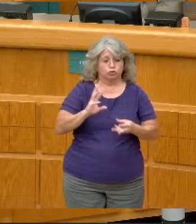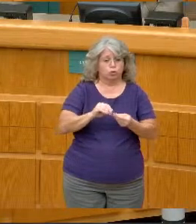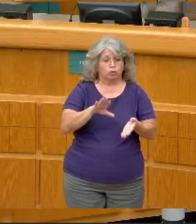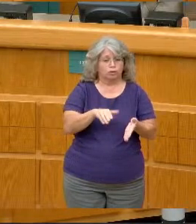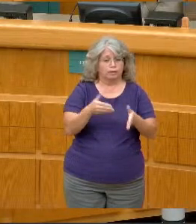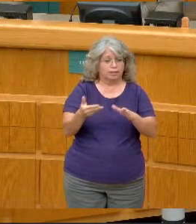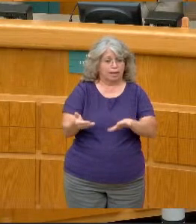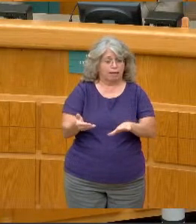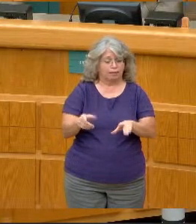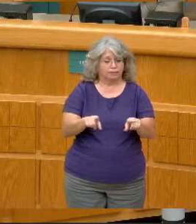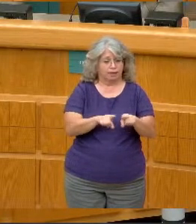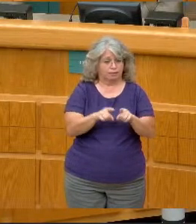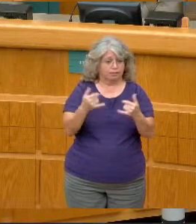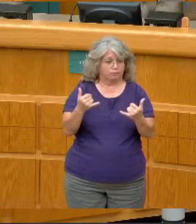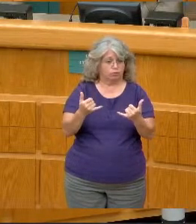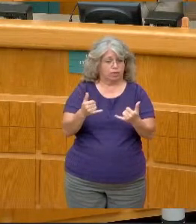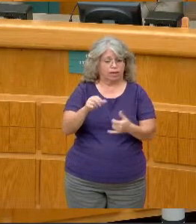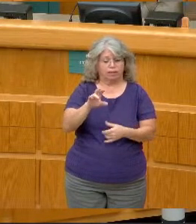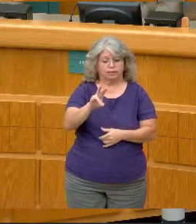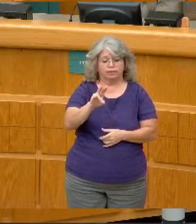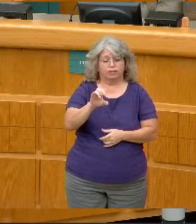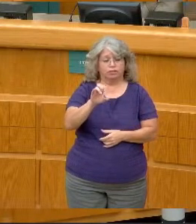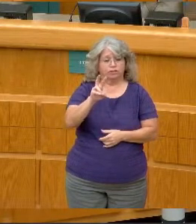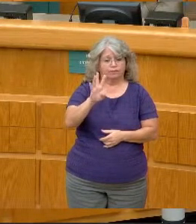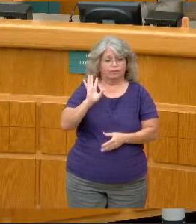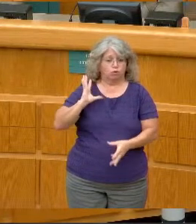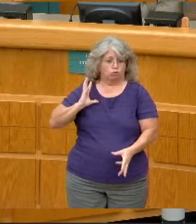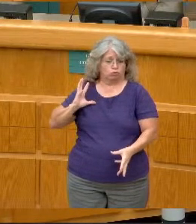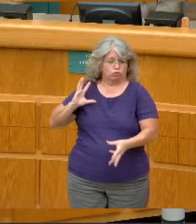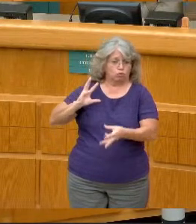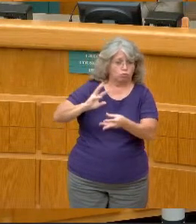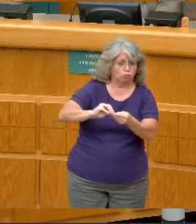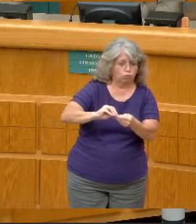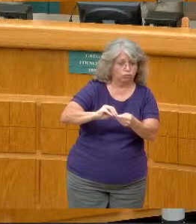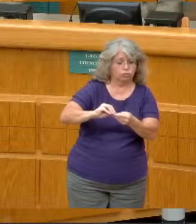The total COVID-19 deaths as of today is